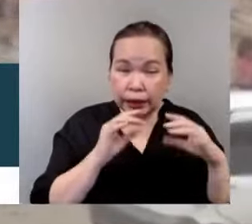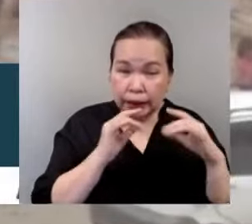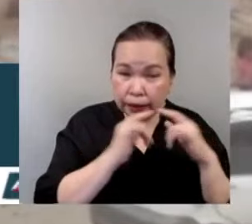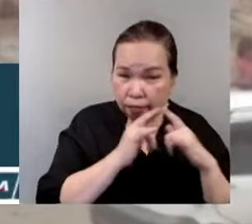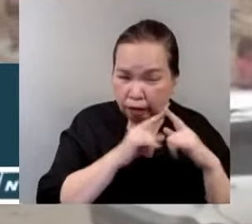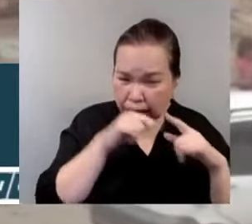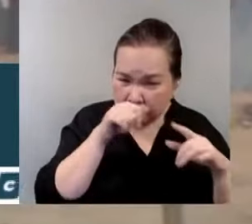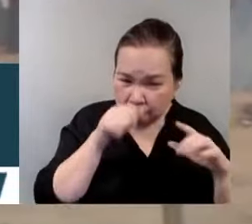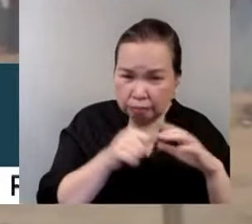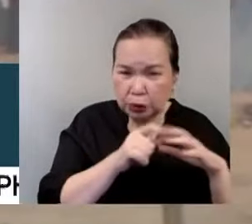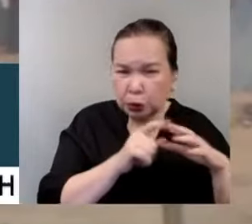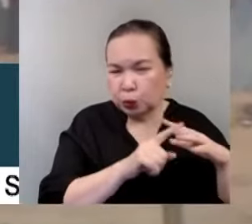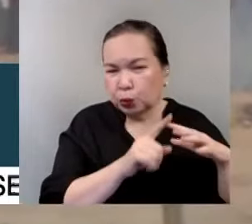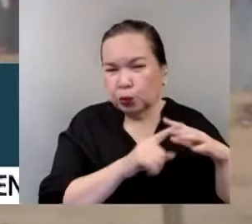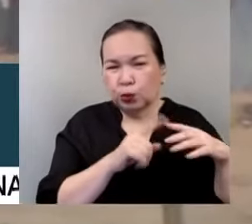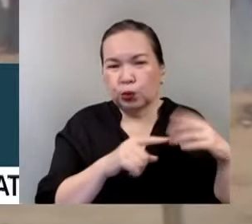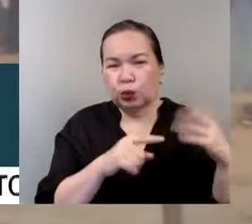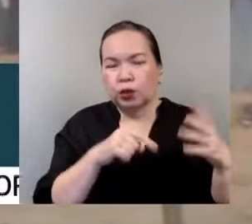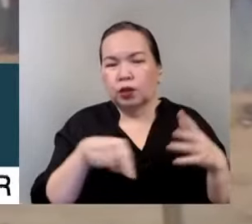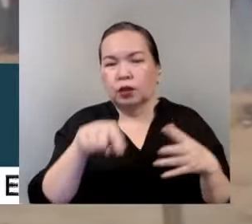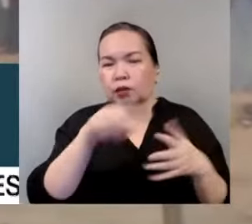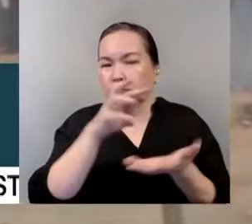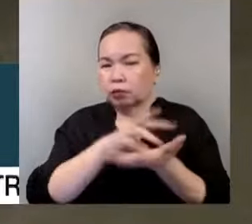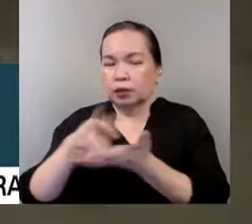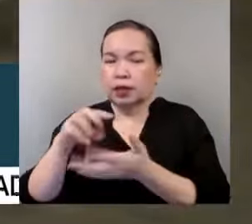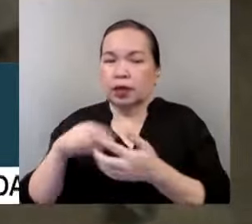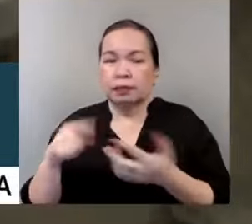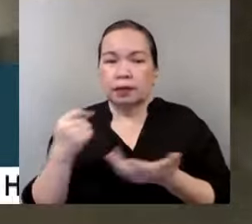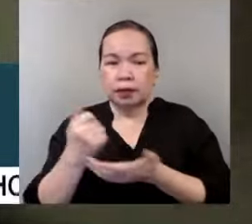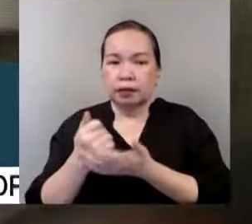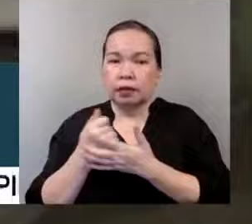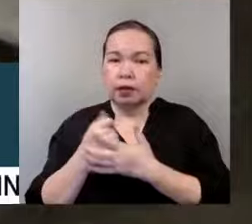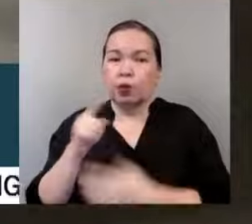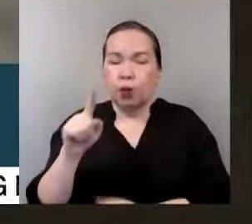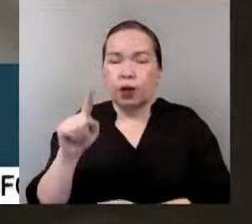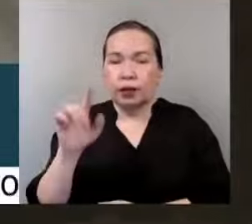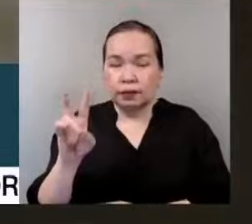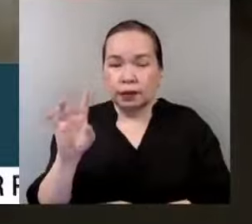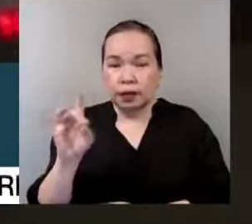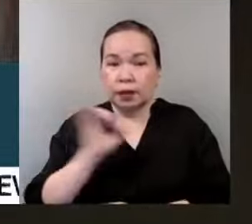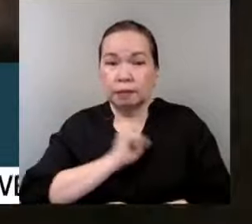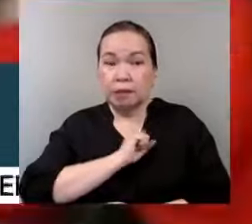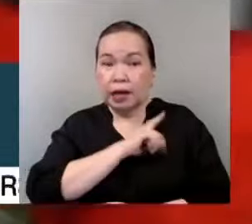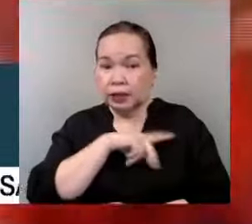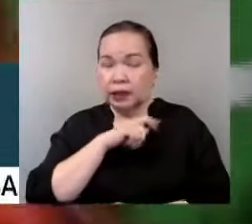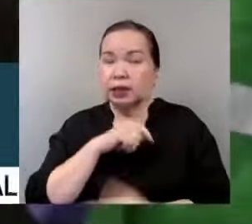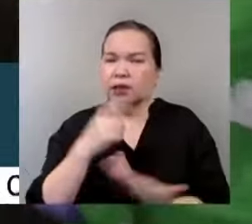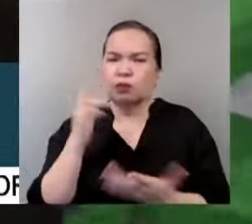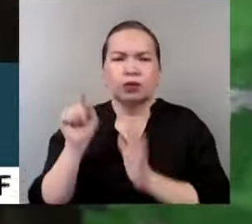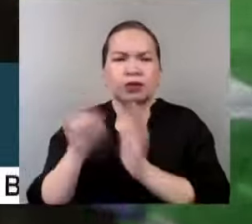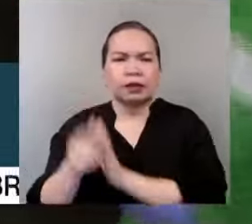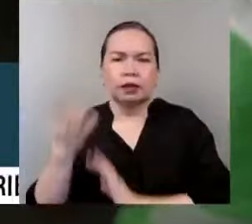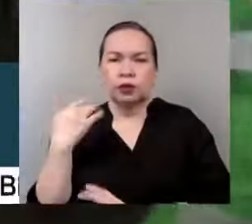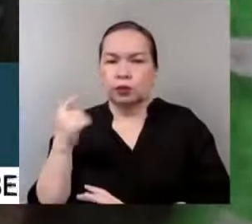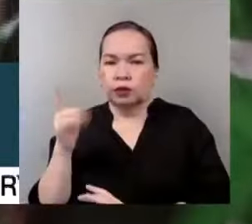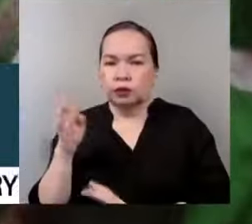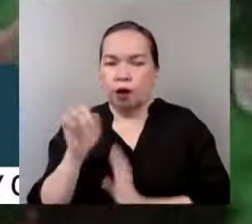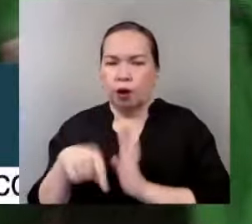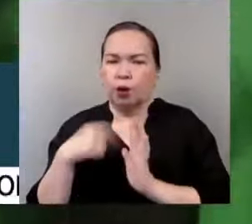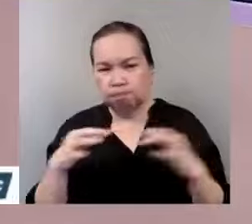City. Gaza's health ministry said 178 Palestinians were killed in the past 24 hours, one of the deadliest days of the